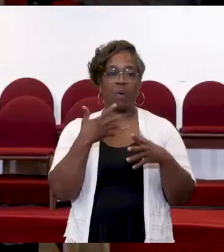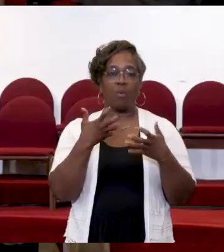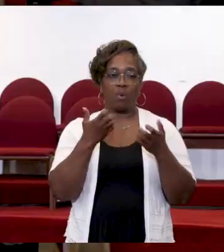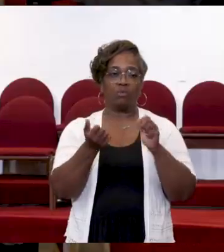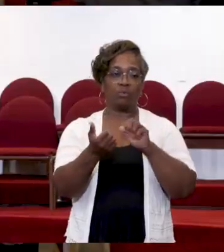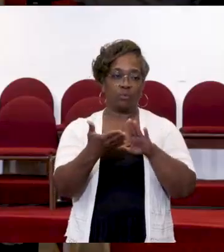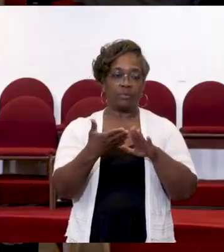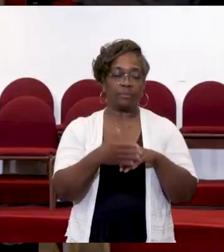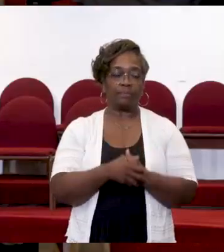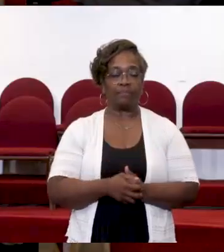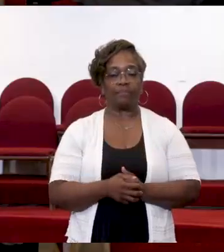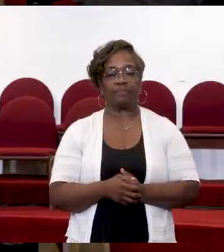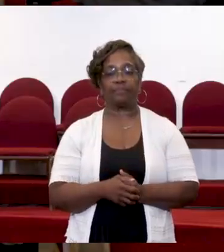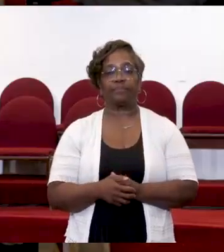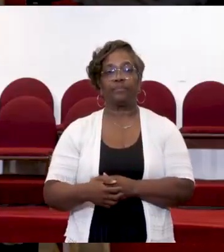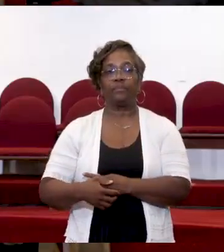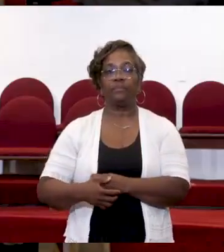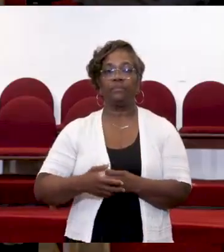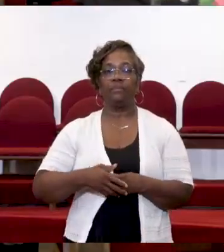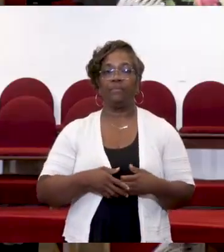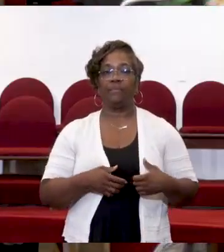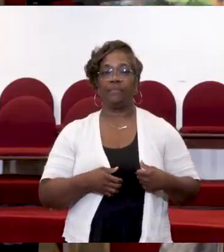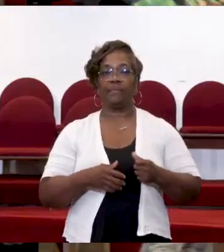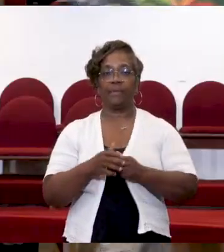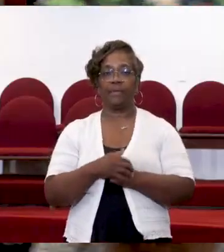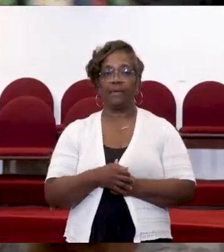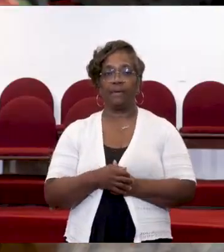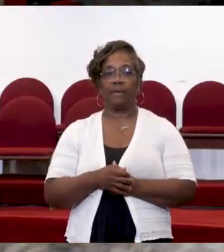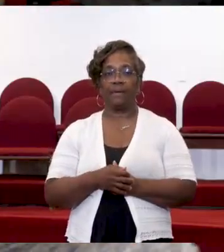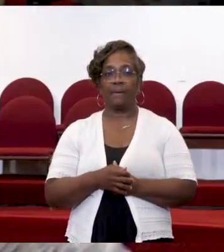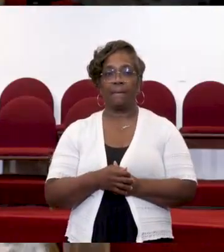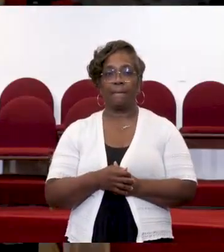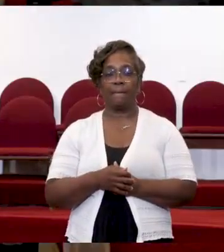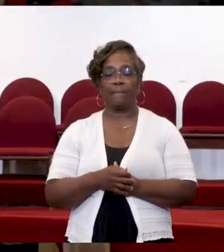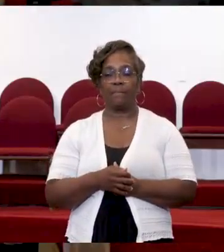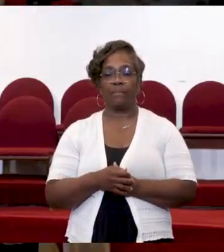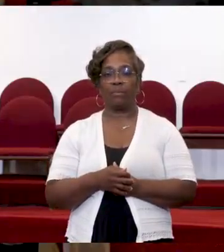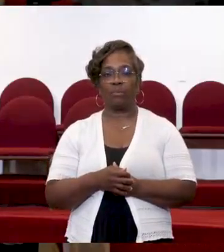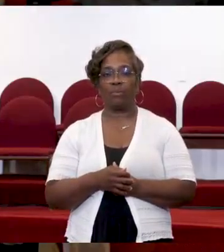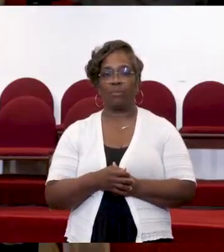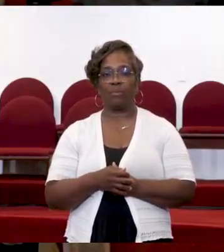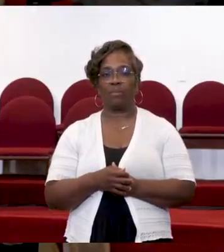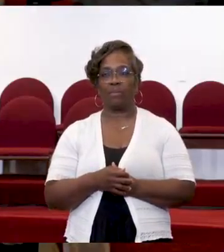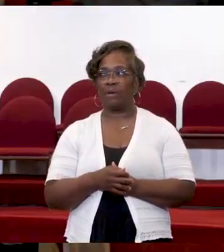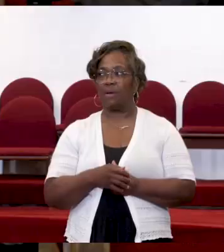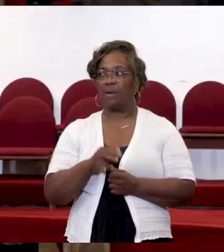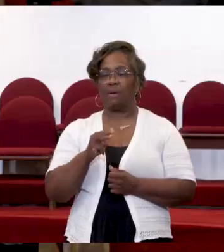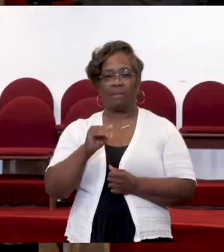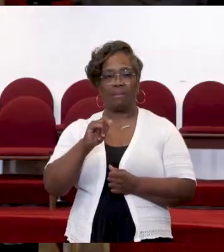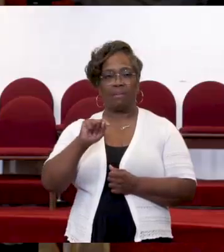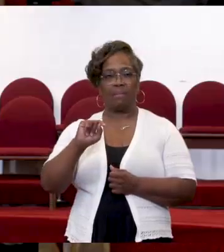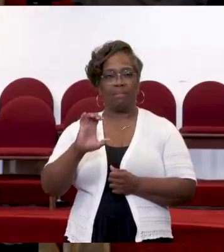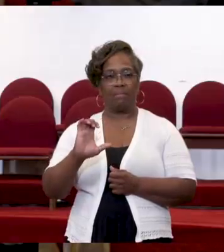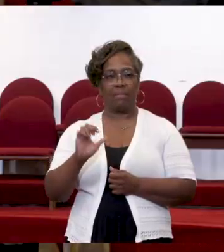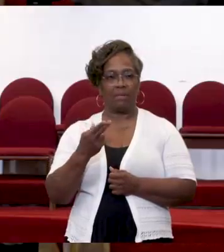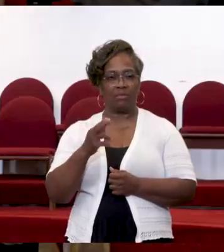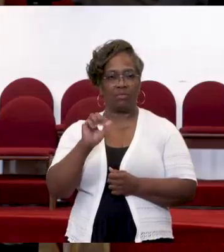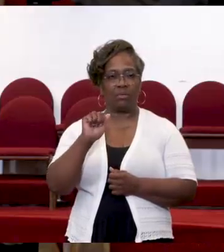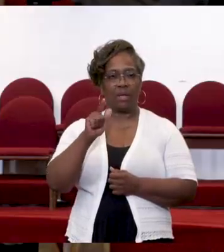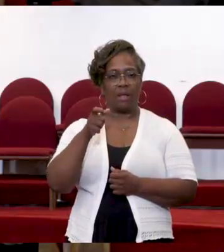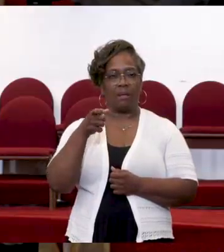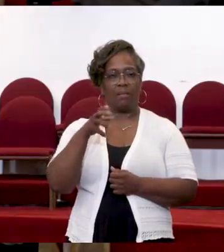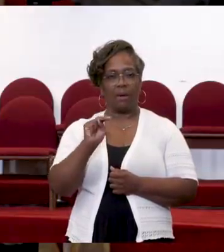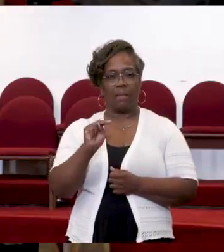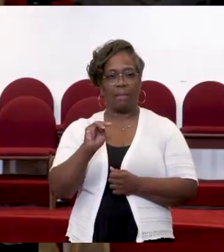addressed. Say Play, you're familiar with Say Play, Mitch Album. Oh, yeah, right. Yeah.